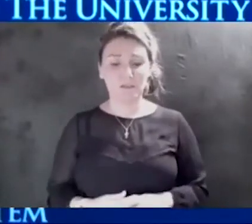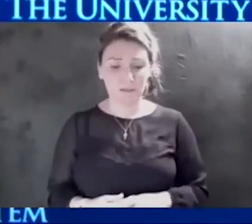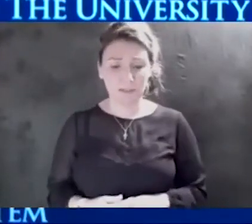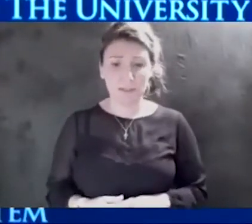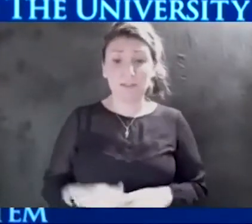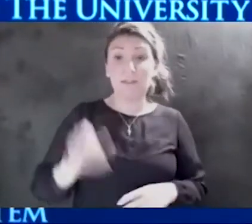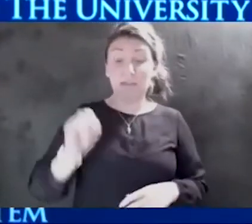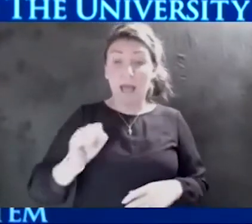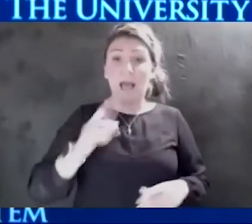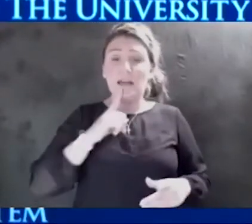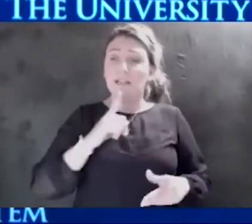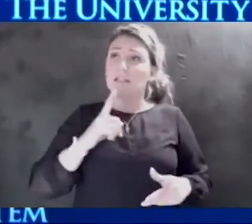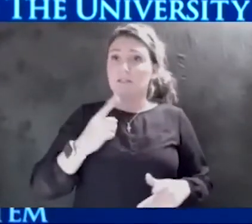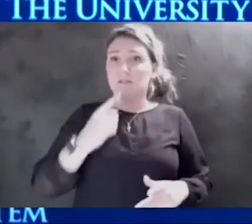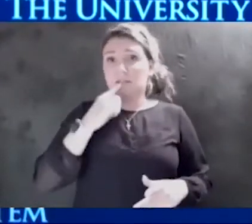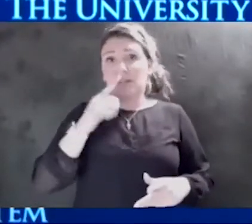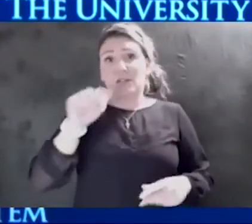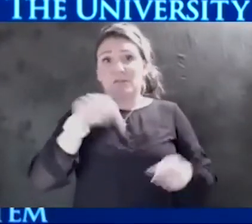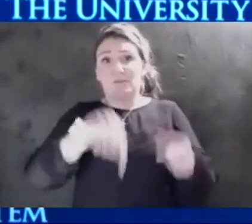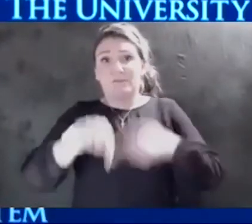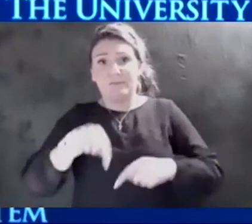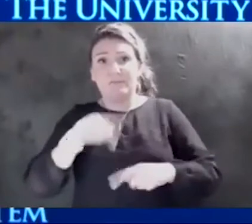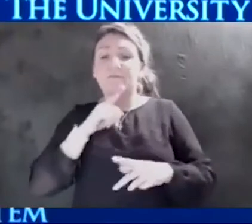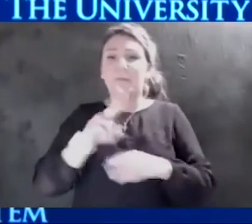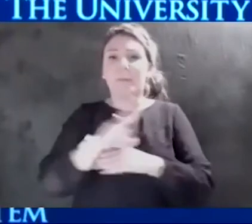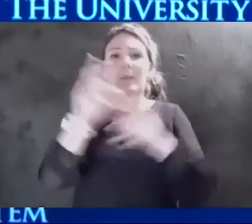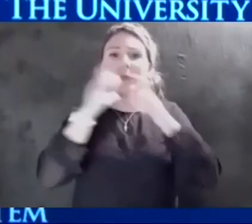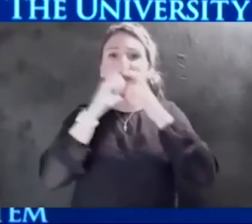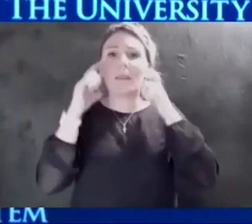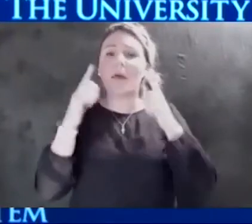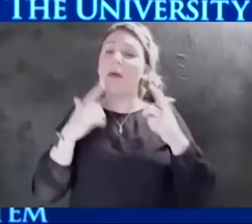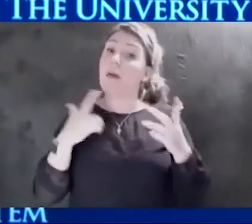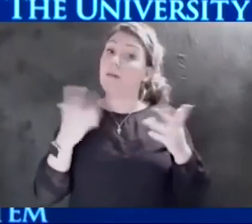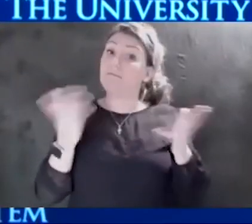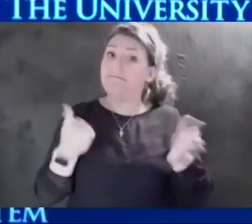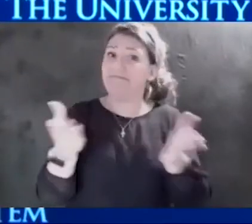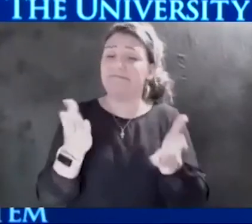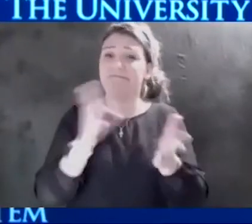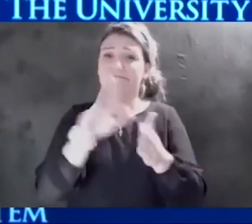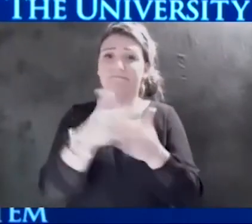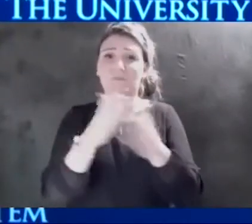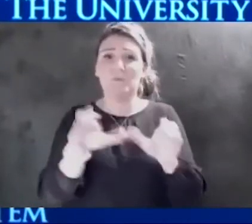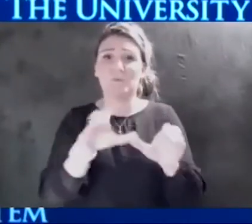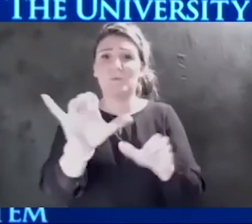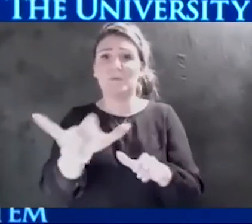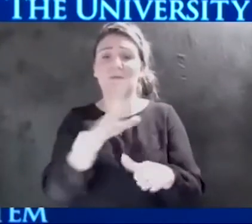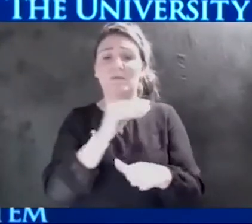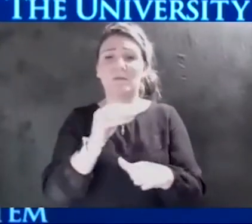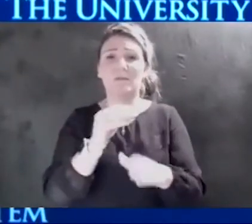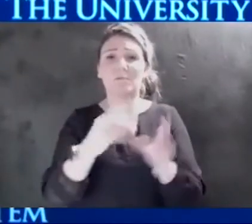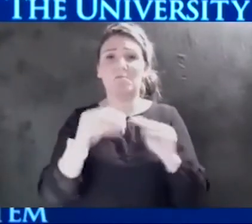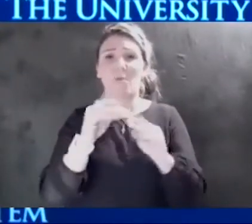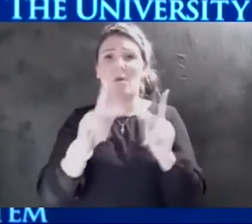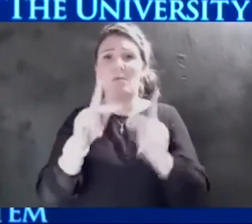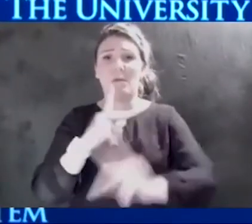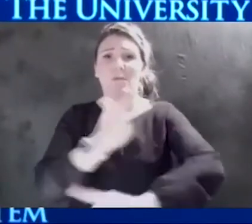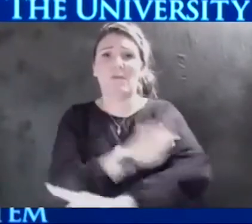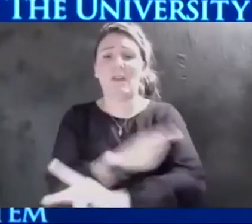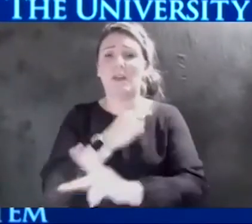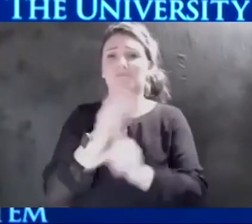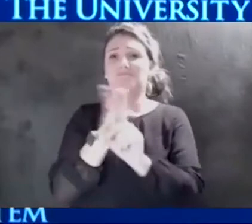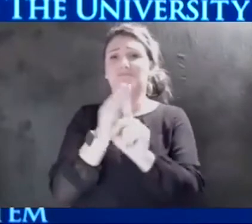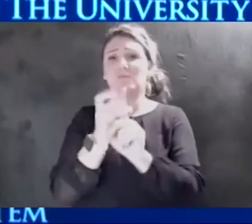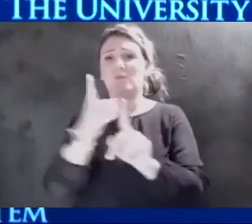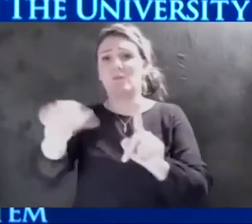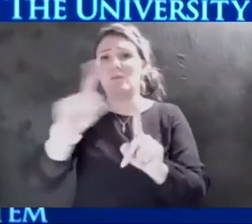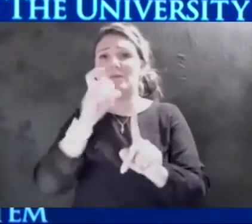it, I would urge all of us to do that until we get more people vaccinated, and let's continue to try to persuade those who are